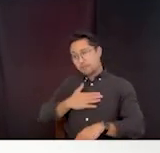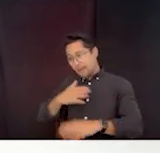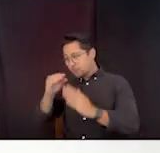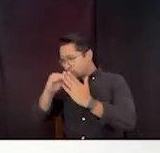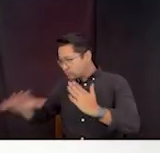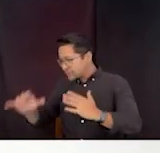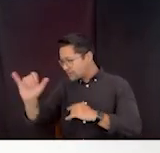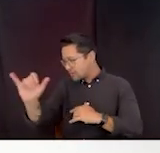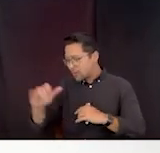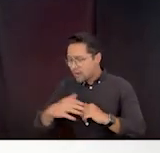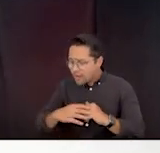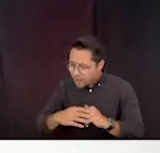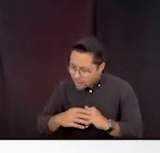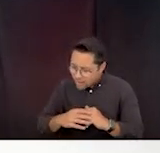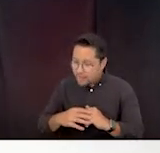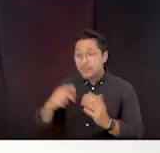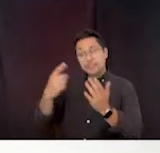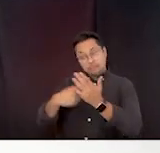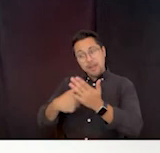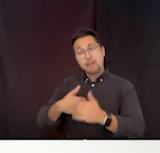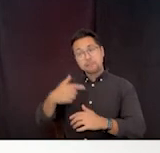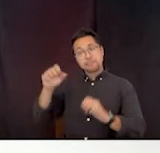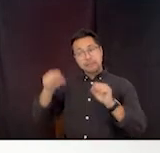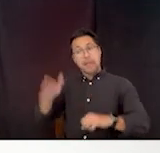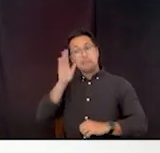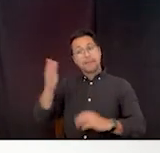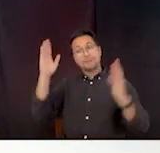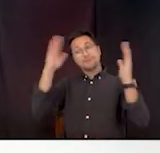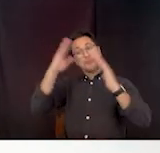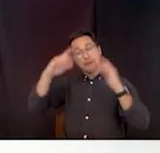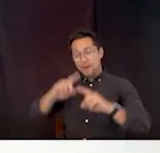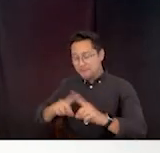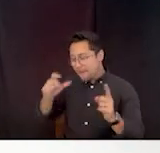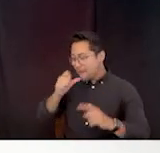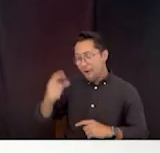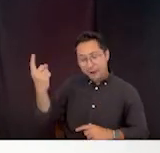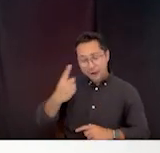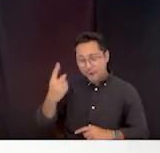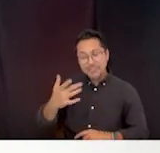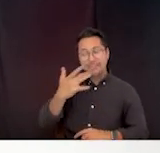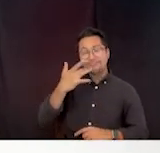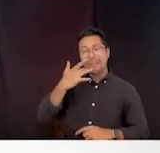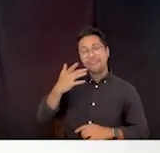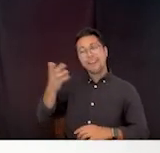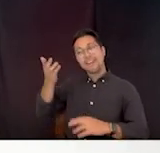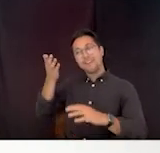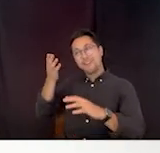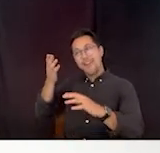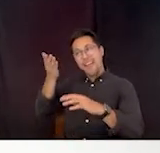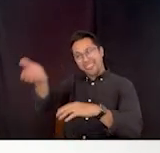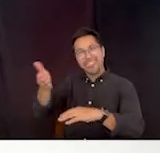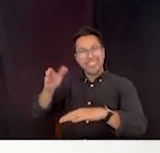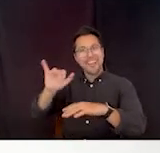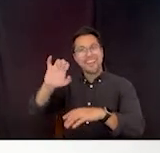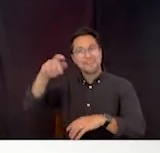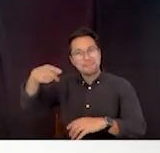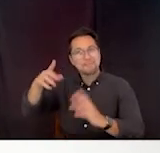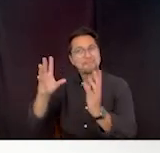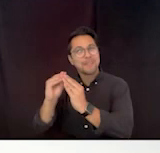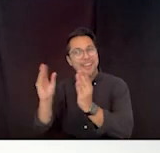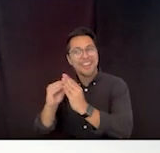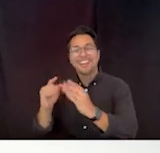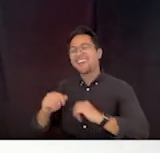and sometimes that gets me in trouble. I'm not always the favorite at the IEP meeting,